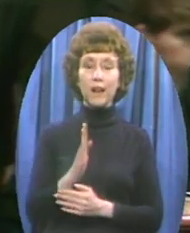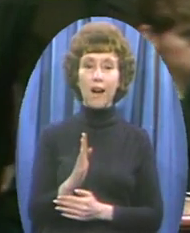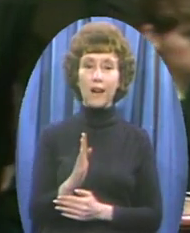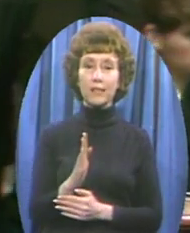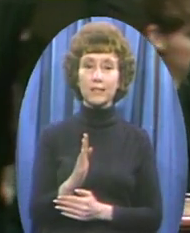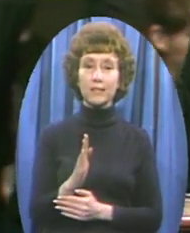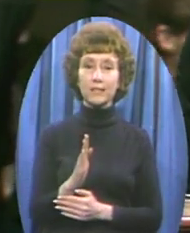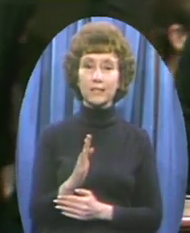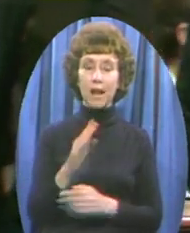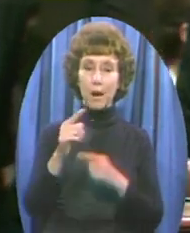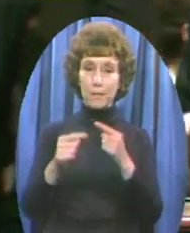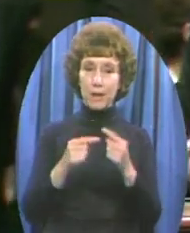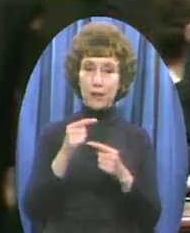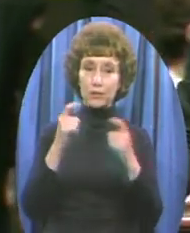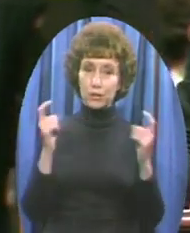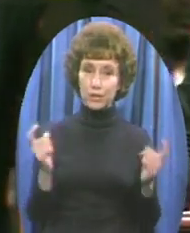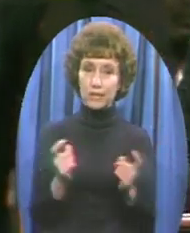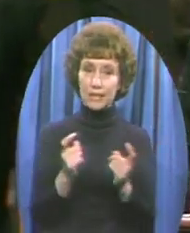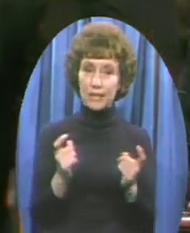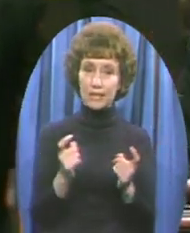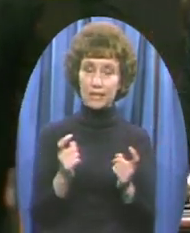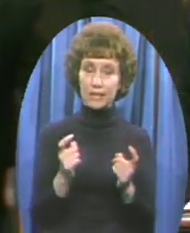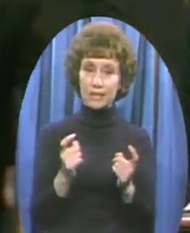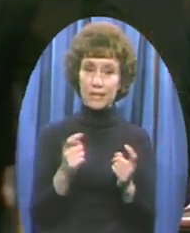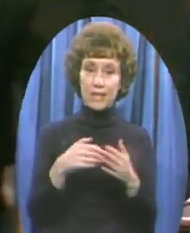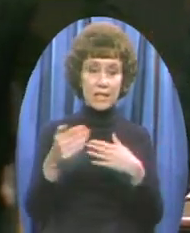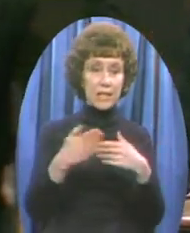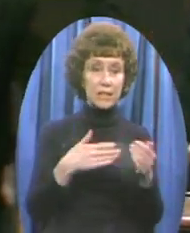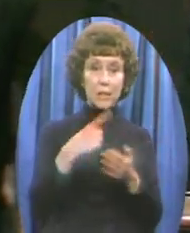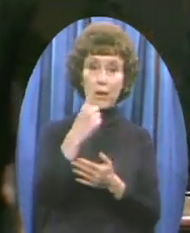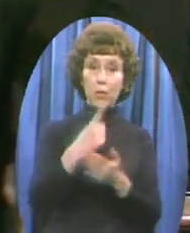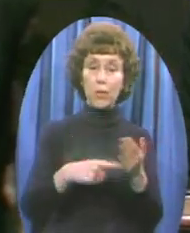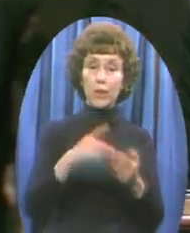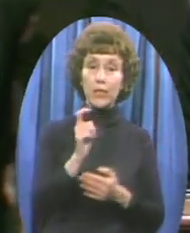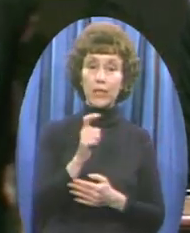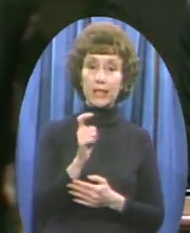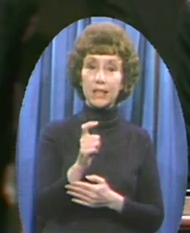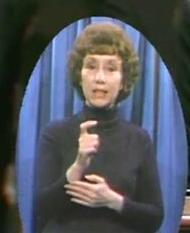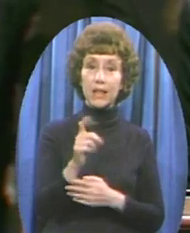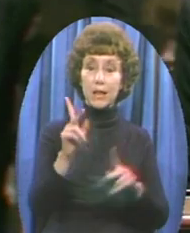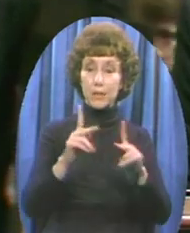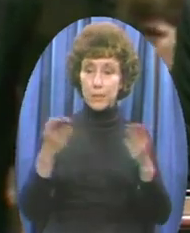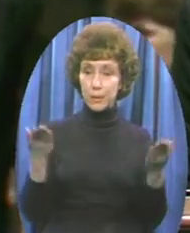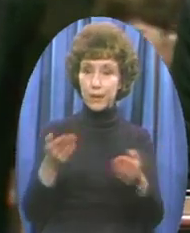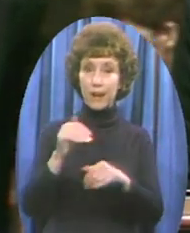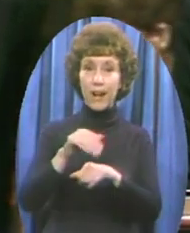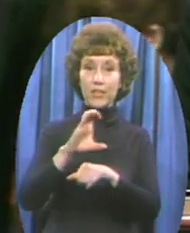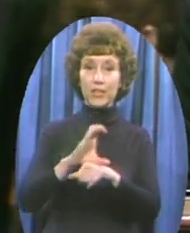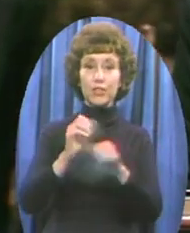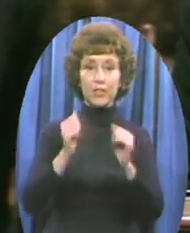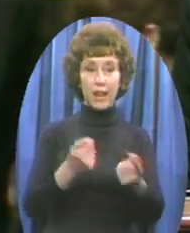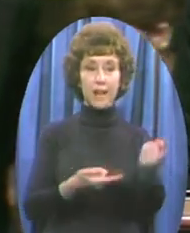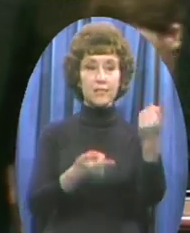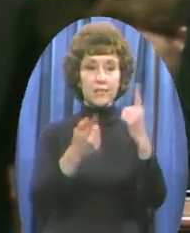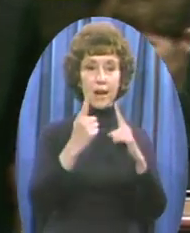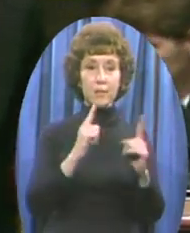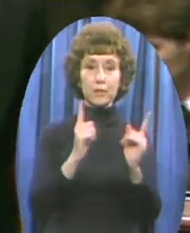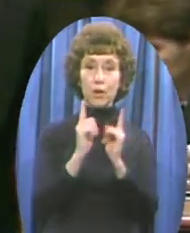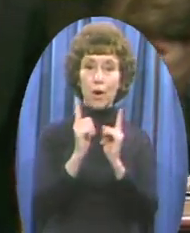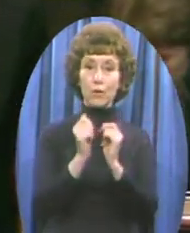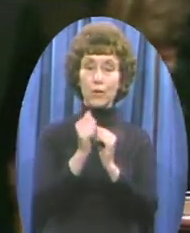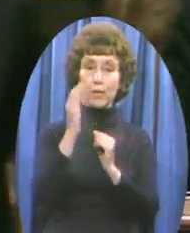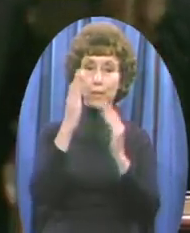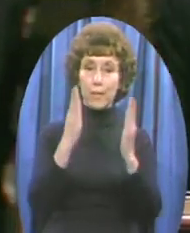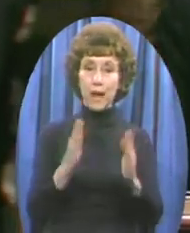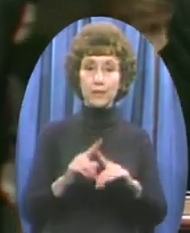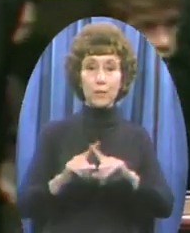invite you to come. Whatever your need may be, whatever the spiritual need of your heart is, right now, while heads are bowed and